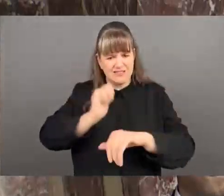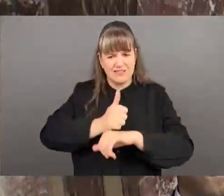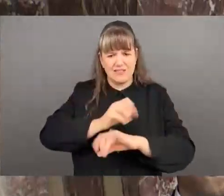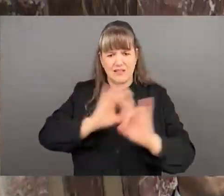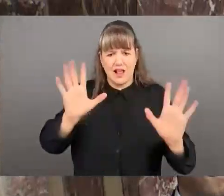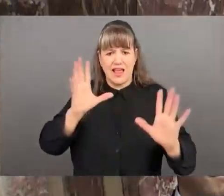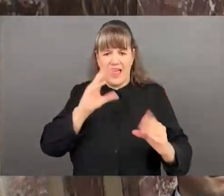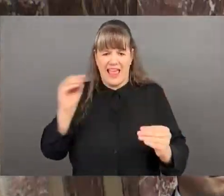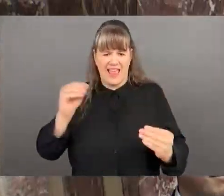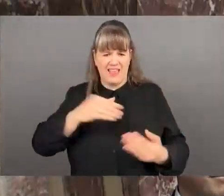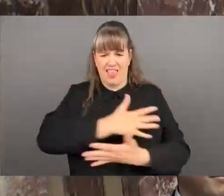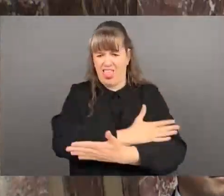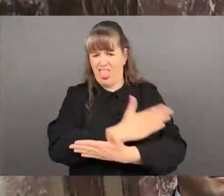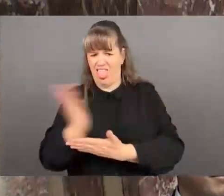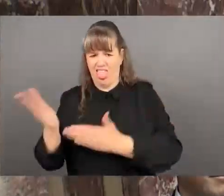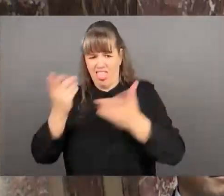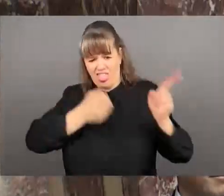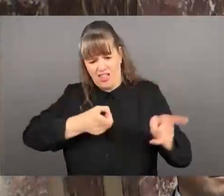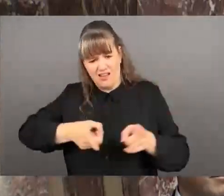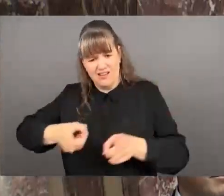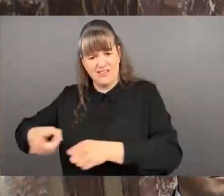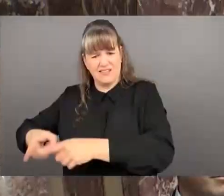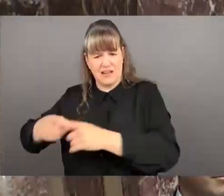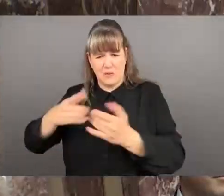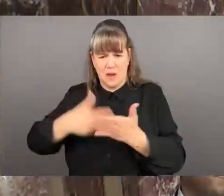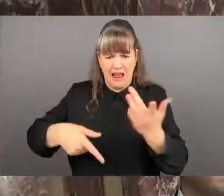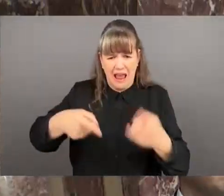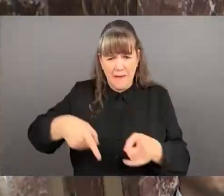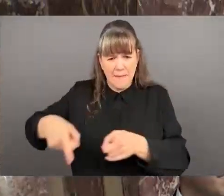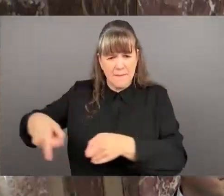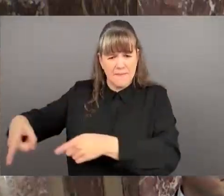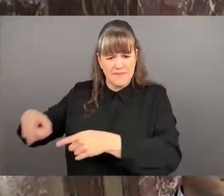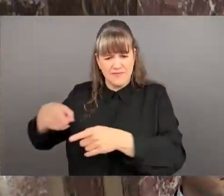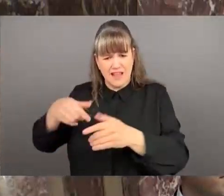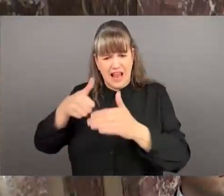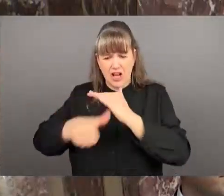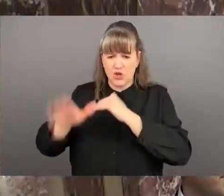nonsense it's taking on underneath this Premier's watch.